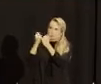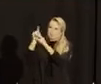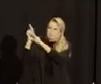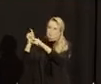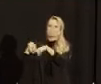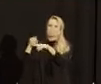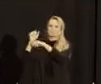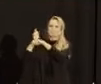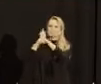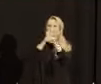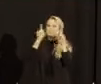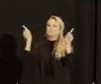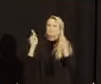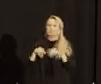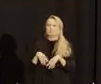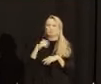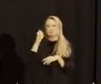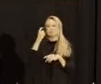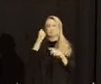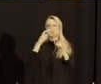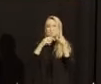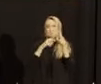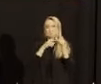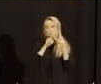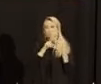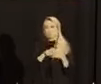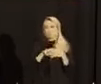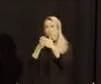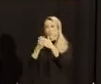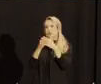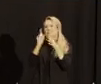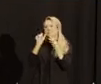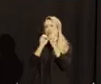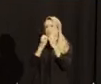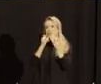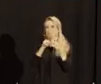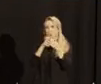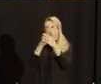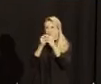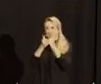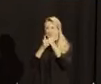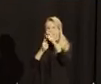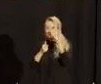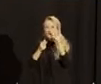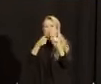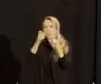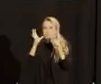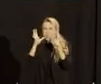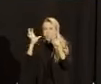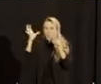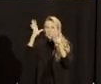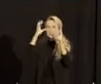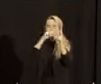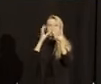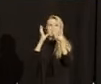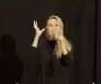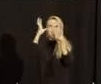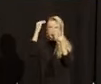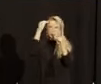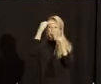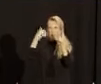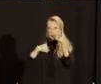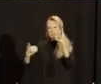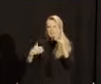really started with parent-led organizations, and so paternalism was a value